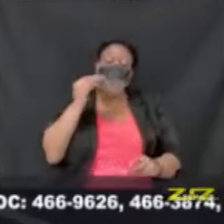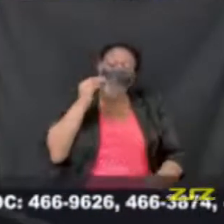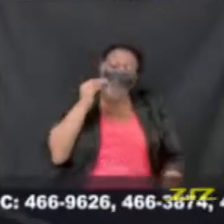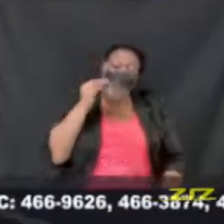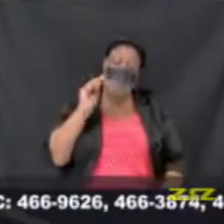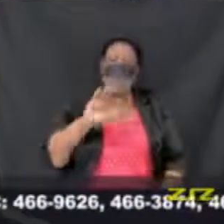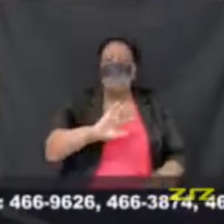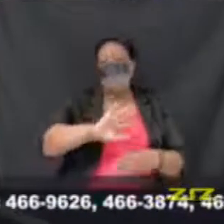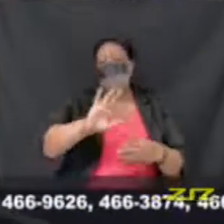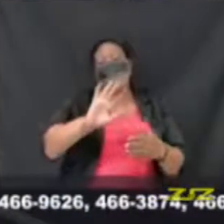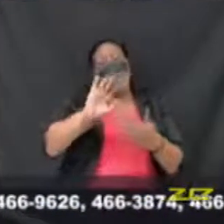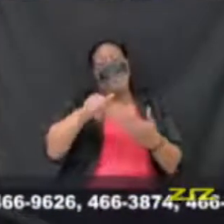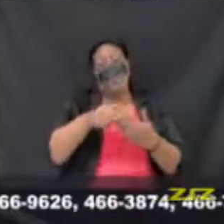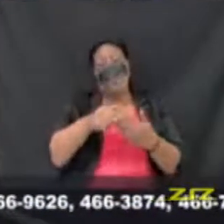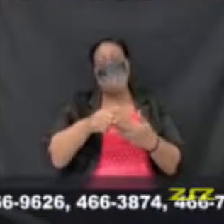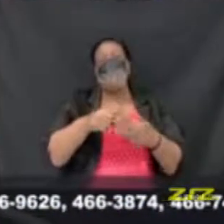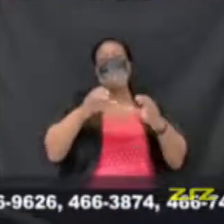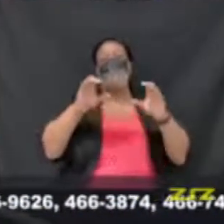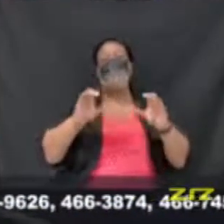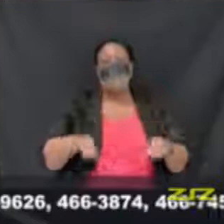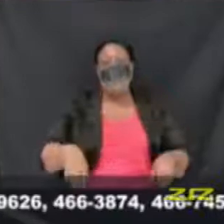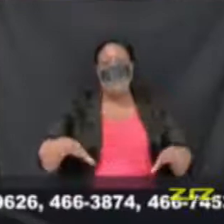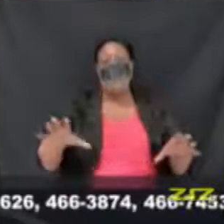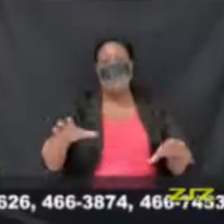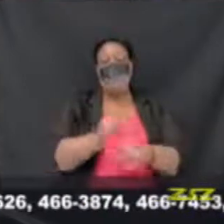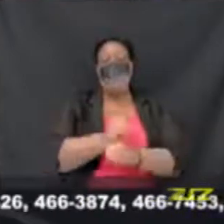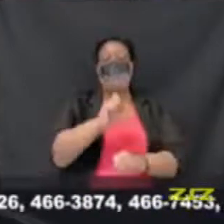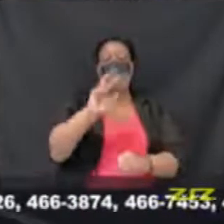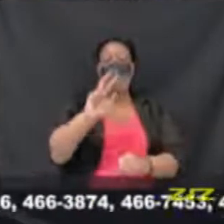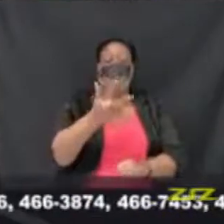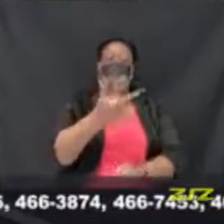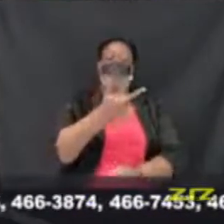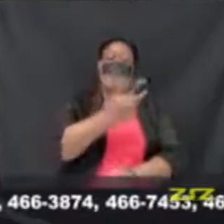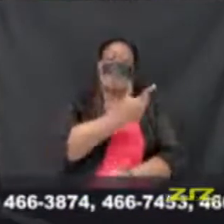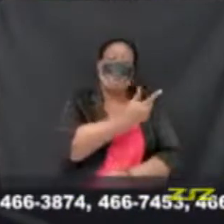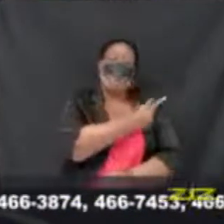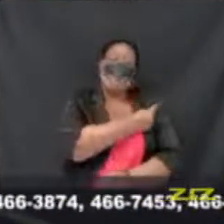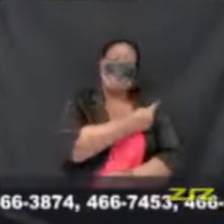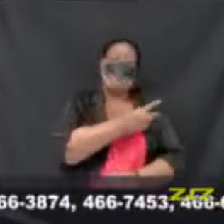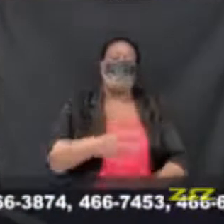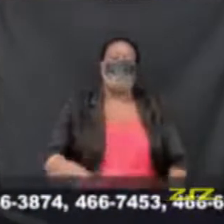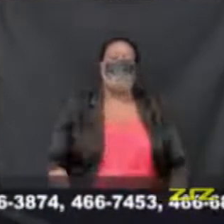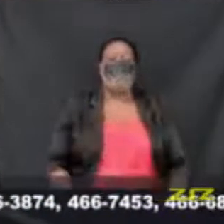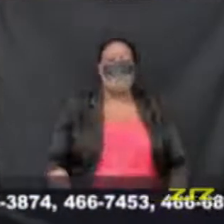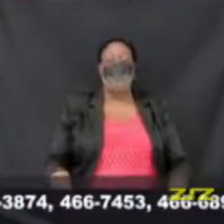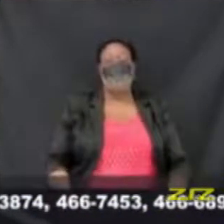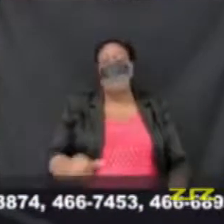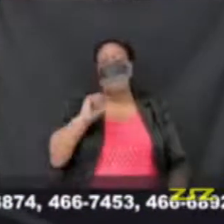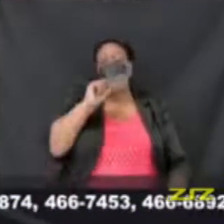wide category of persons. Thank you.